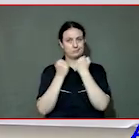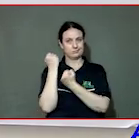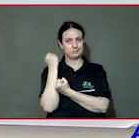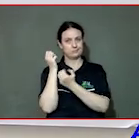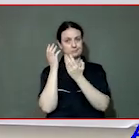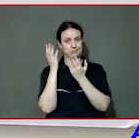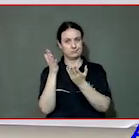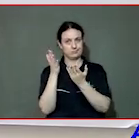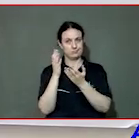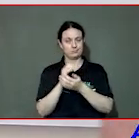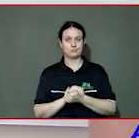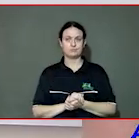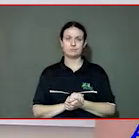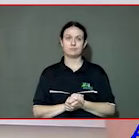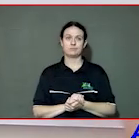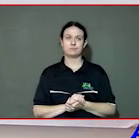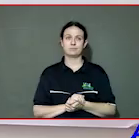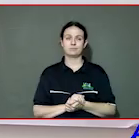part.